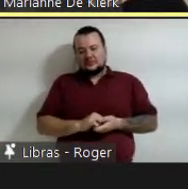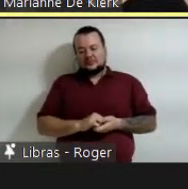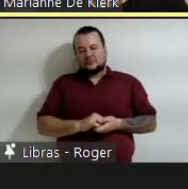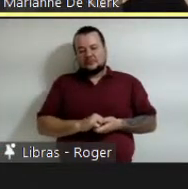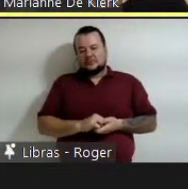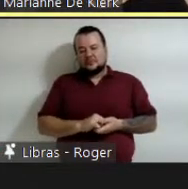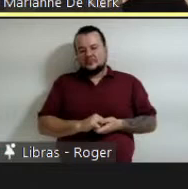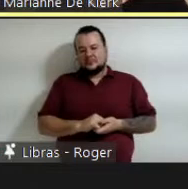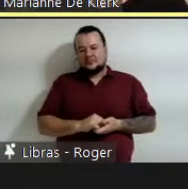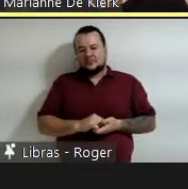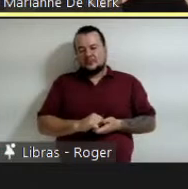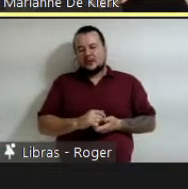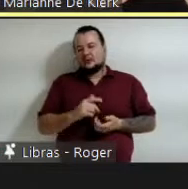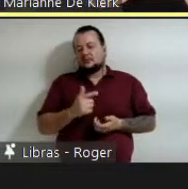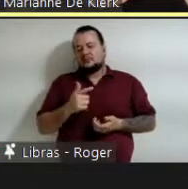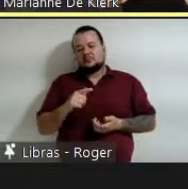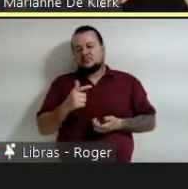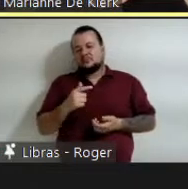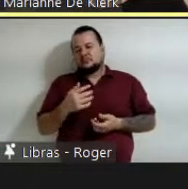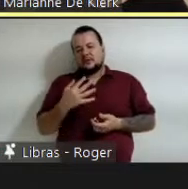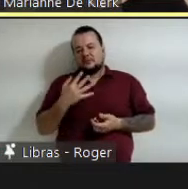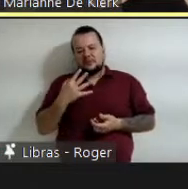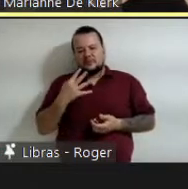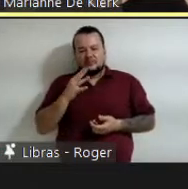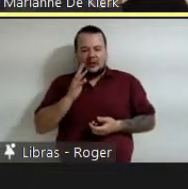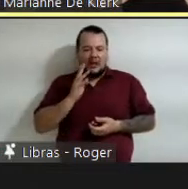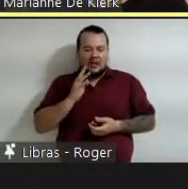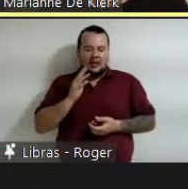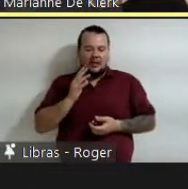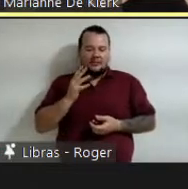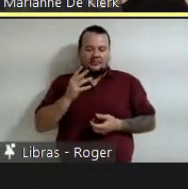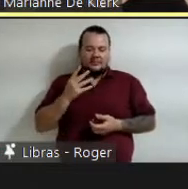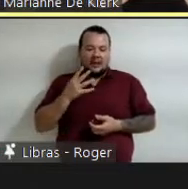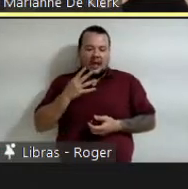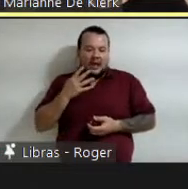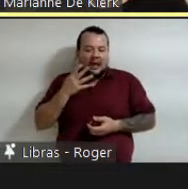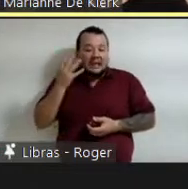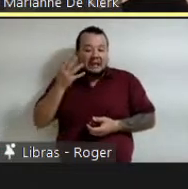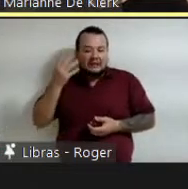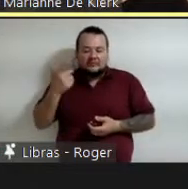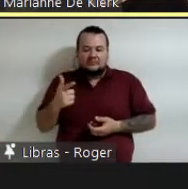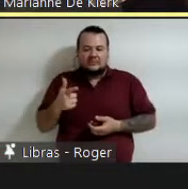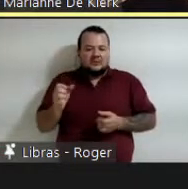showed you in the earlier block of the western facade. 3 historic buildings were saved.